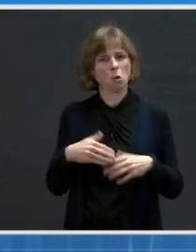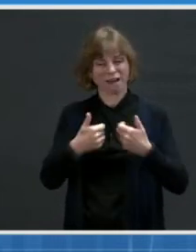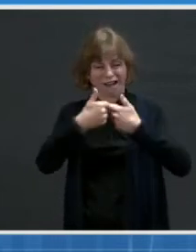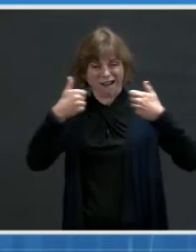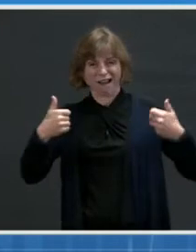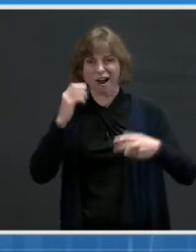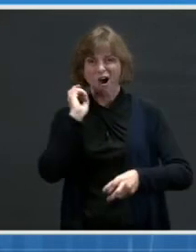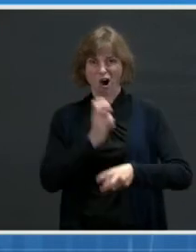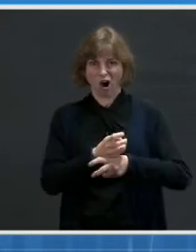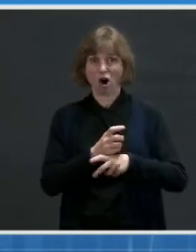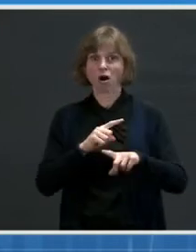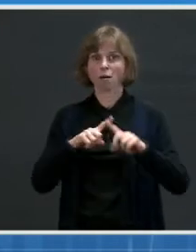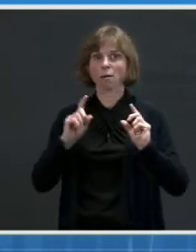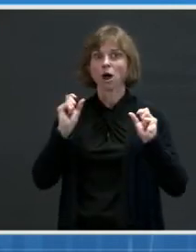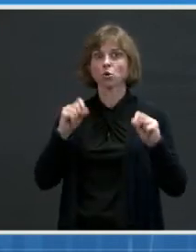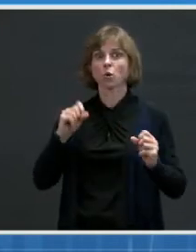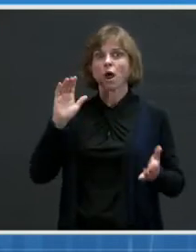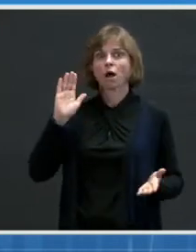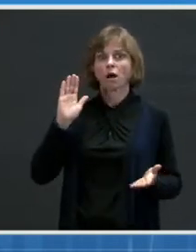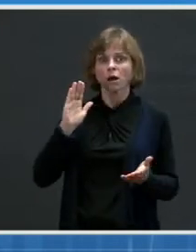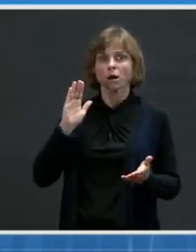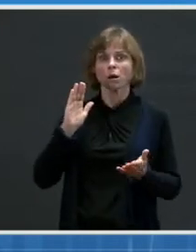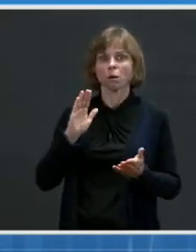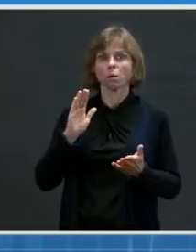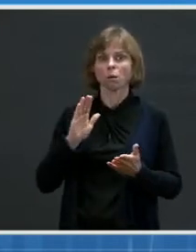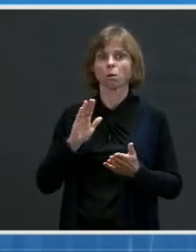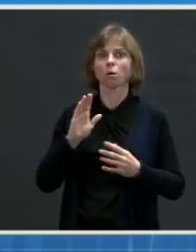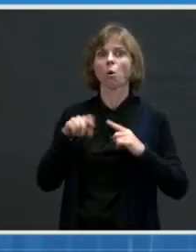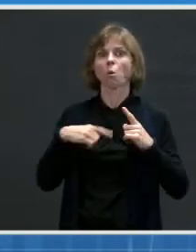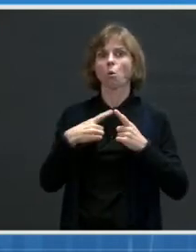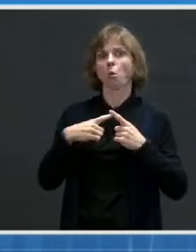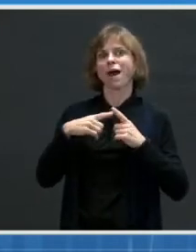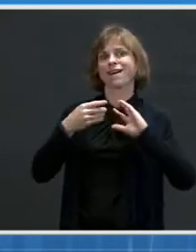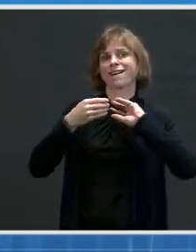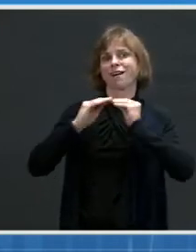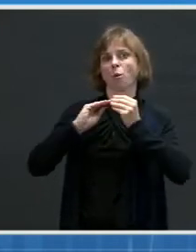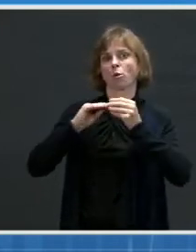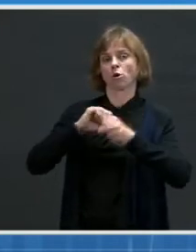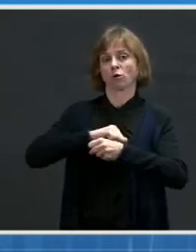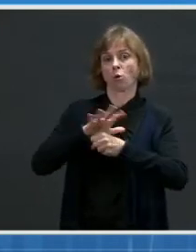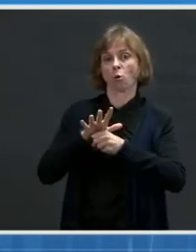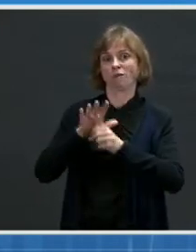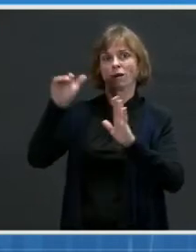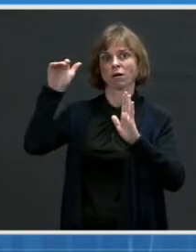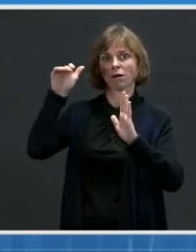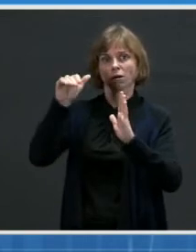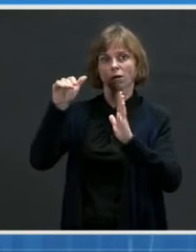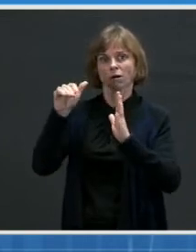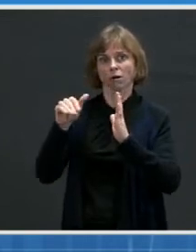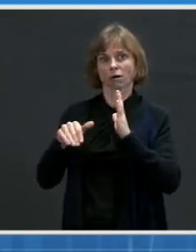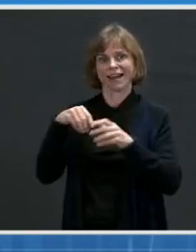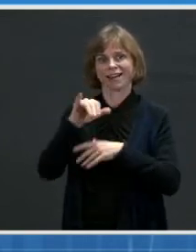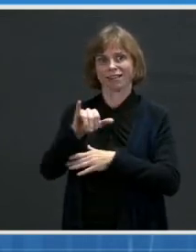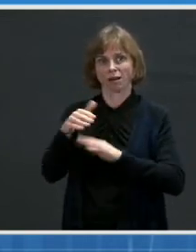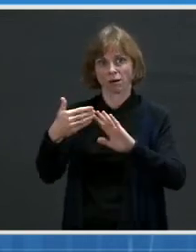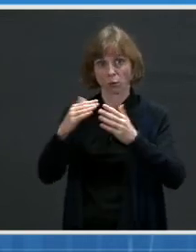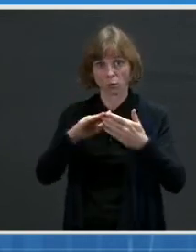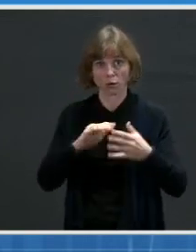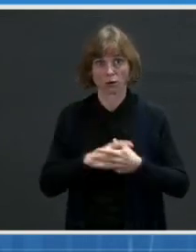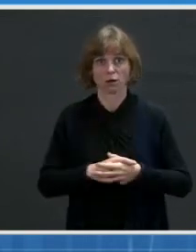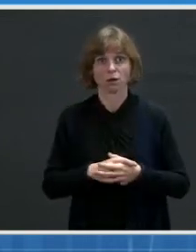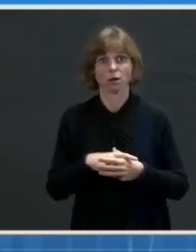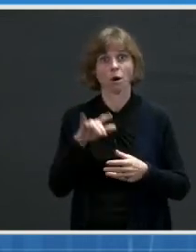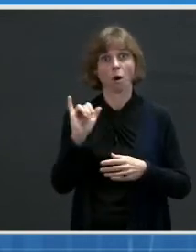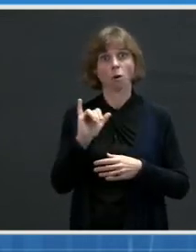be relaxed as community rates come down. It's also worth noting that approximately 60% of